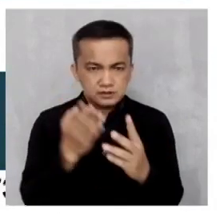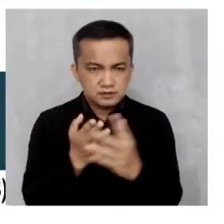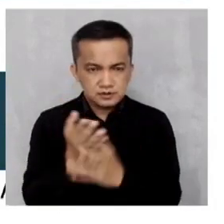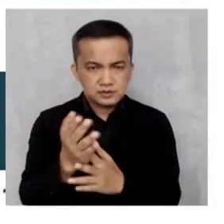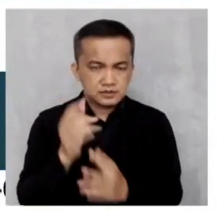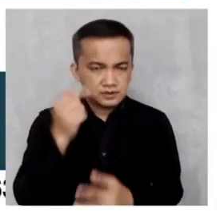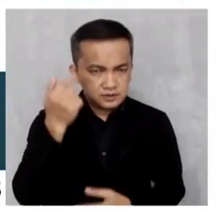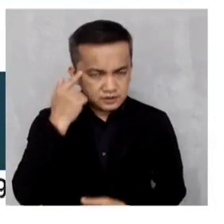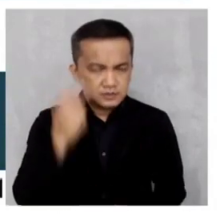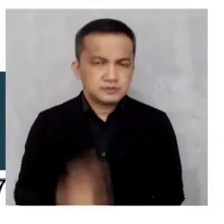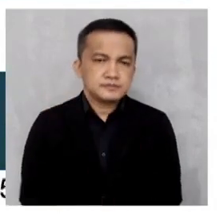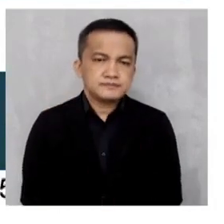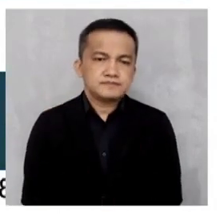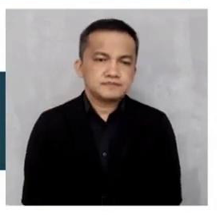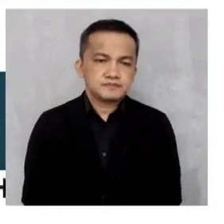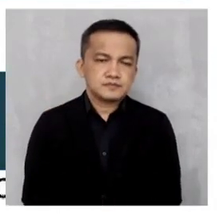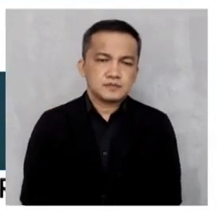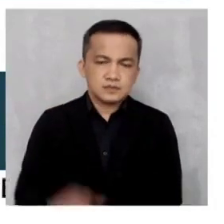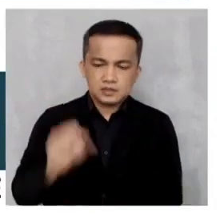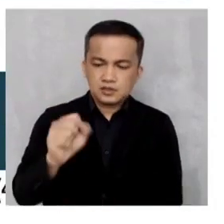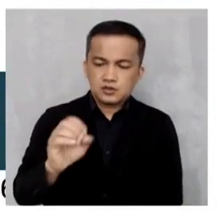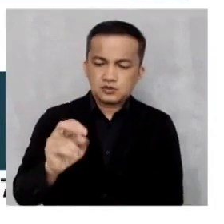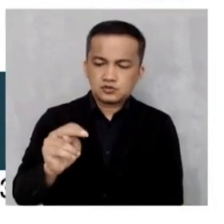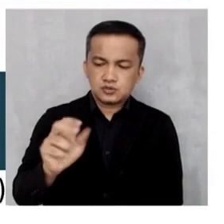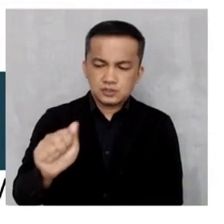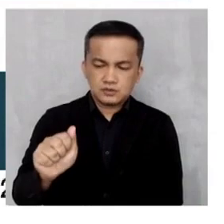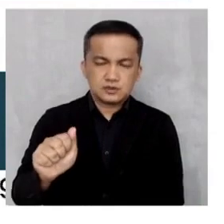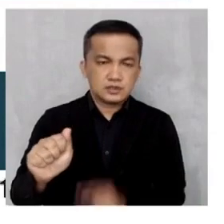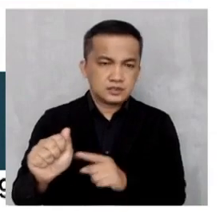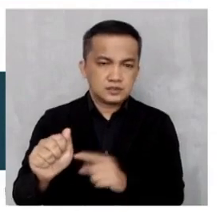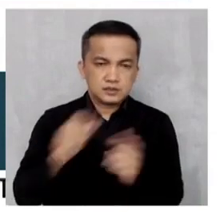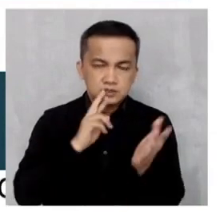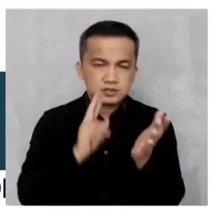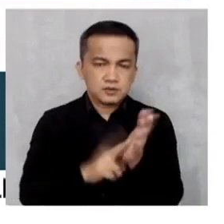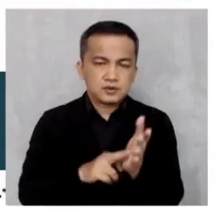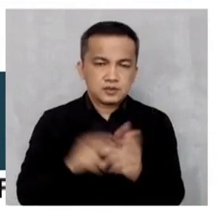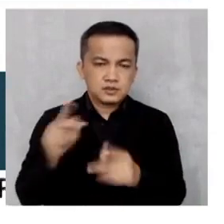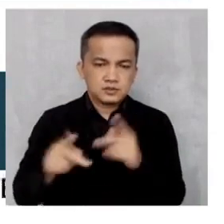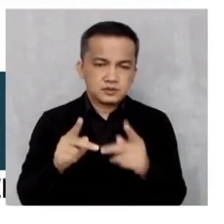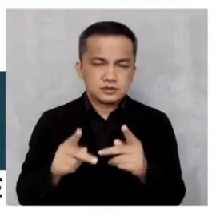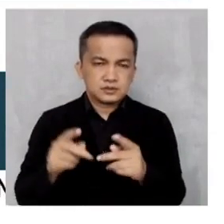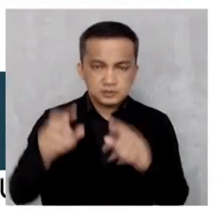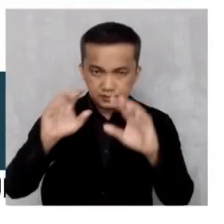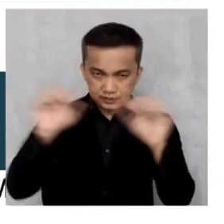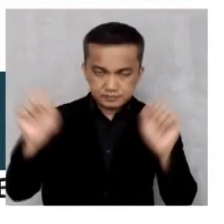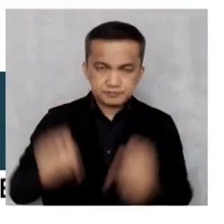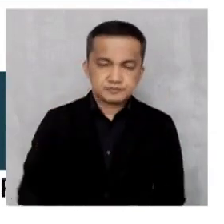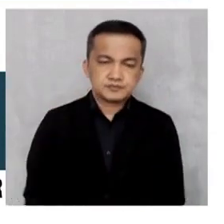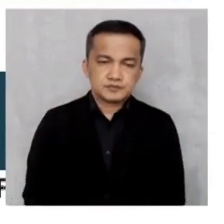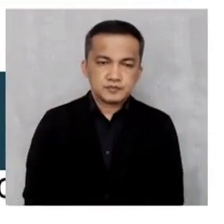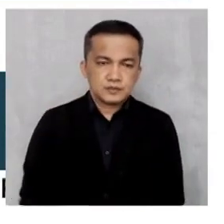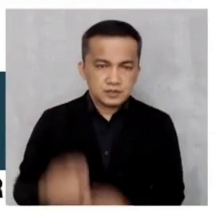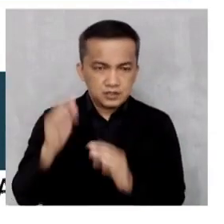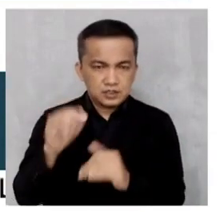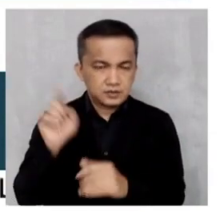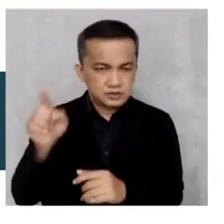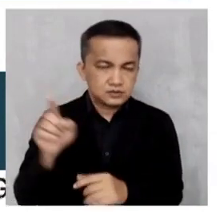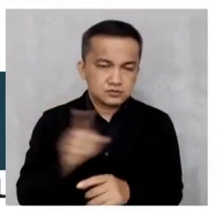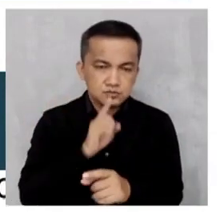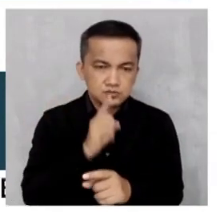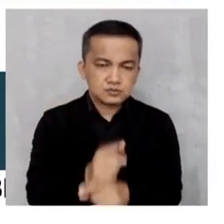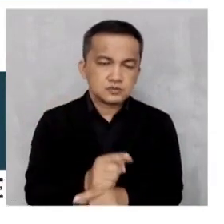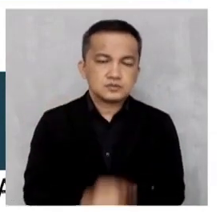government. So SONA is a report to the people of the president. So I hope that he will really be